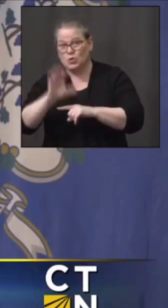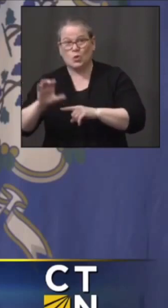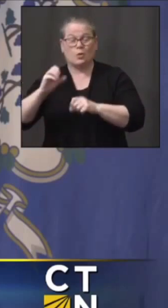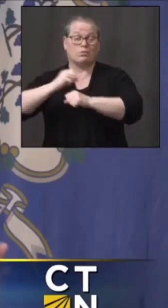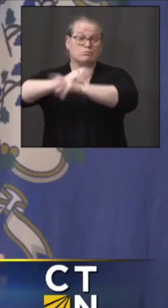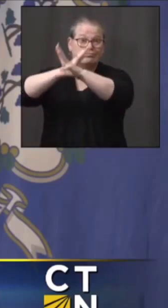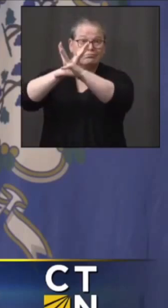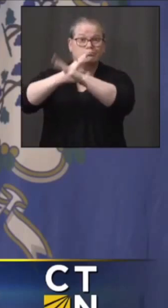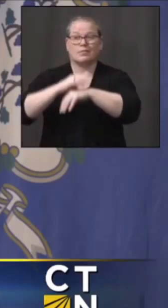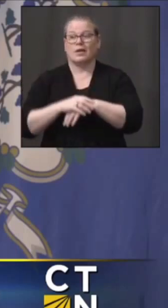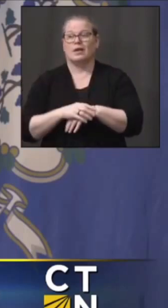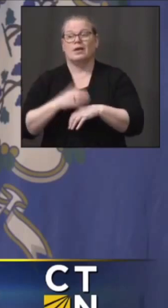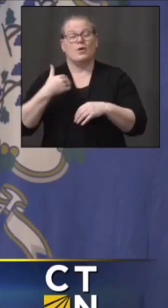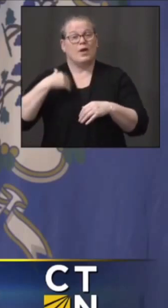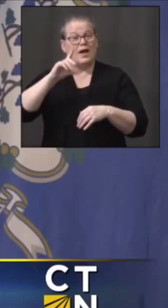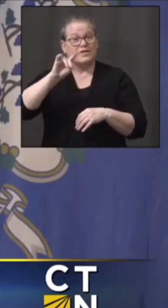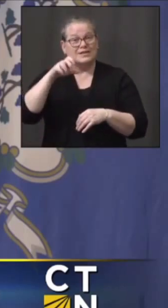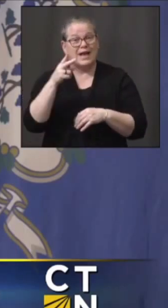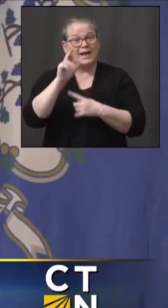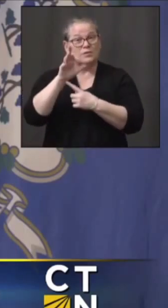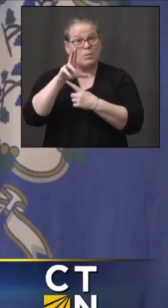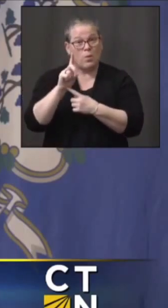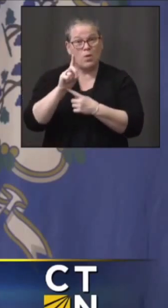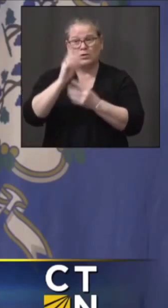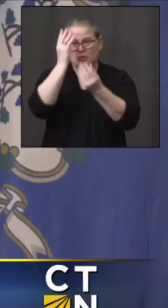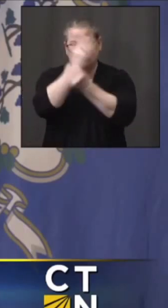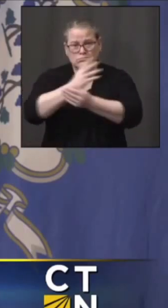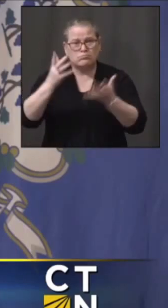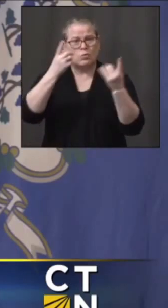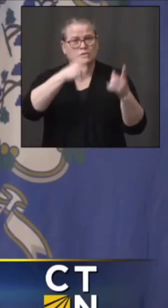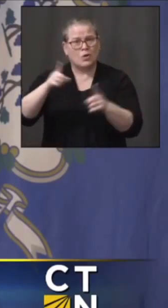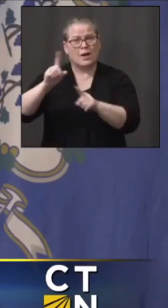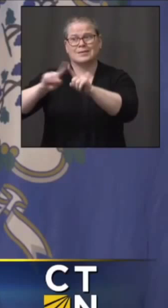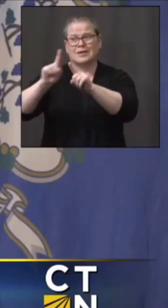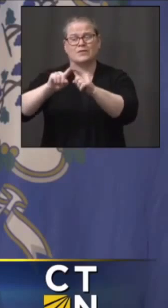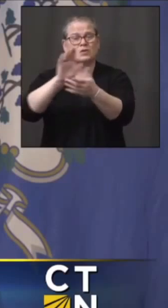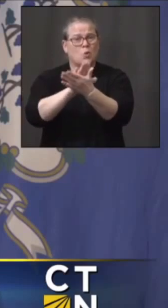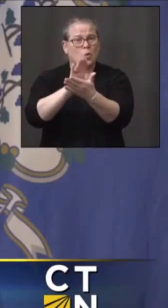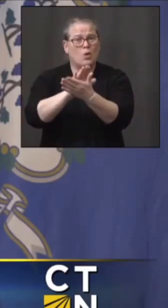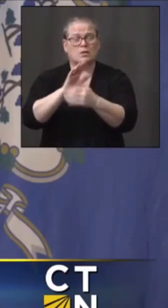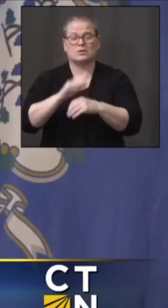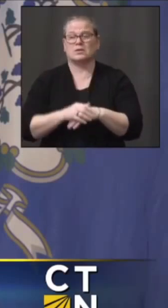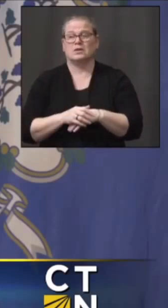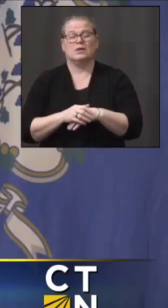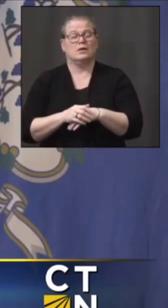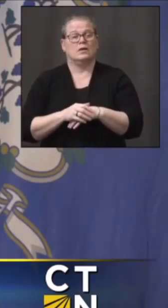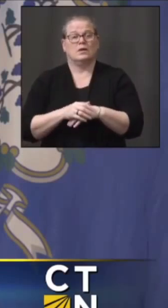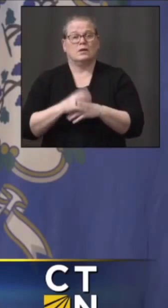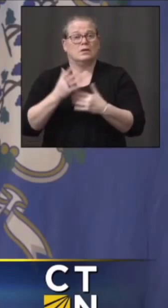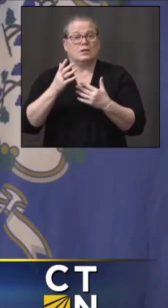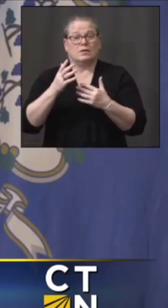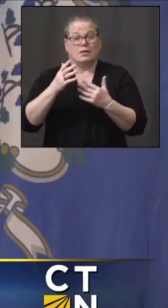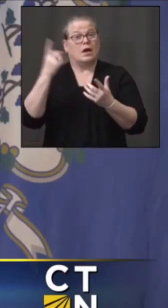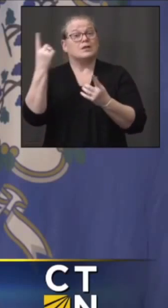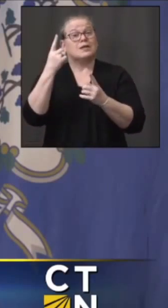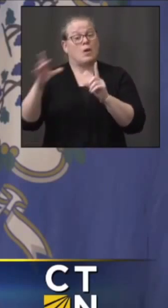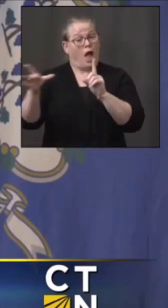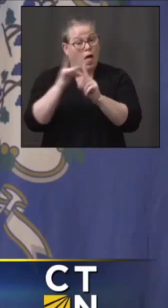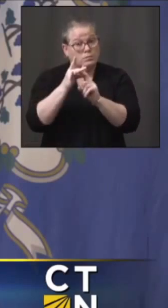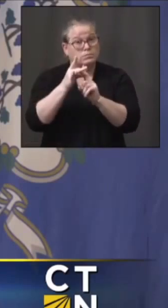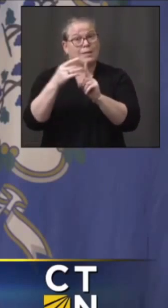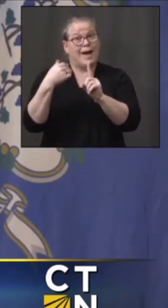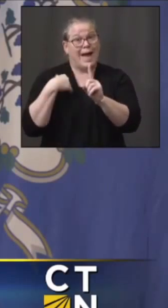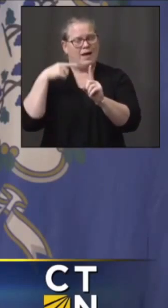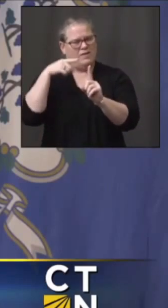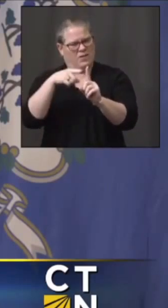the dashboard that gives you updates on what's going on in all the different schools. Track and Trace gives you what's going on in your school in almost